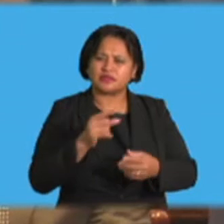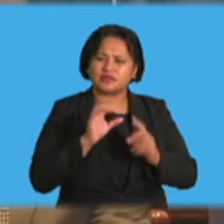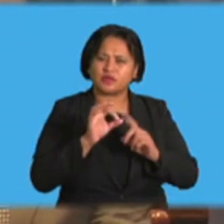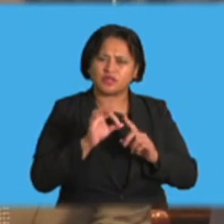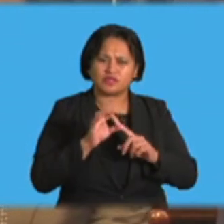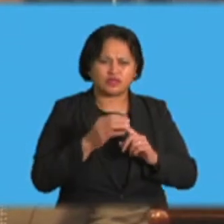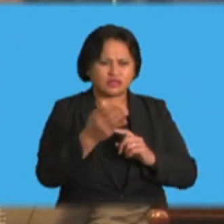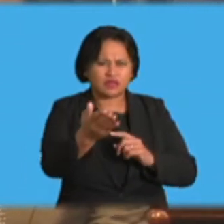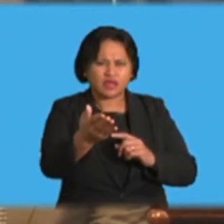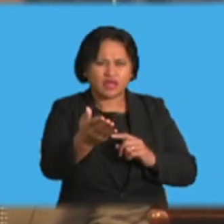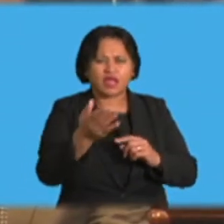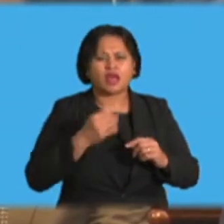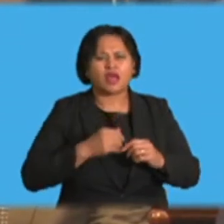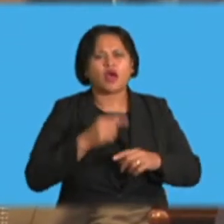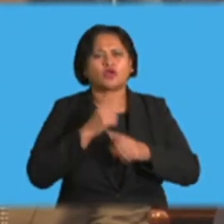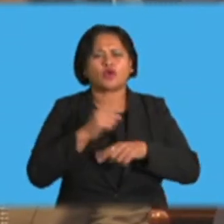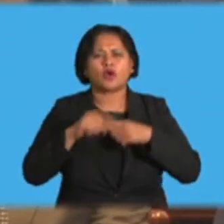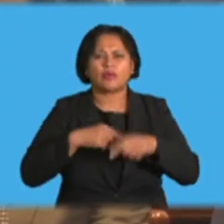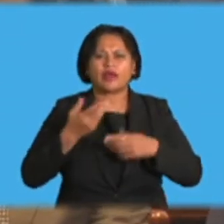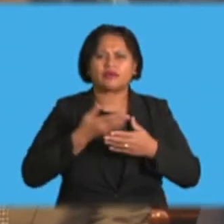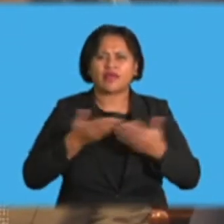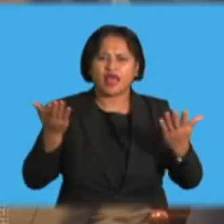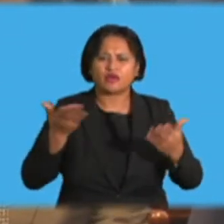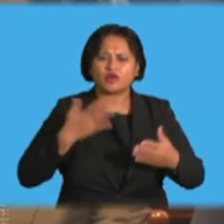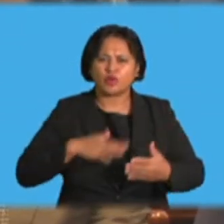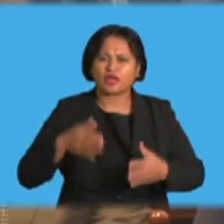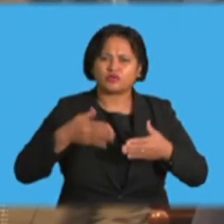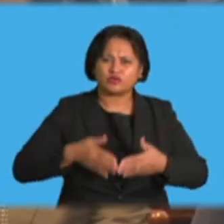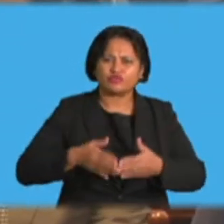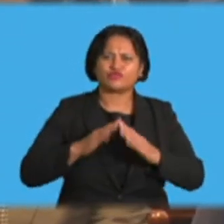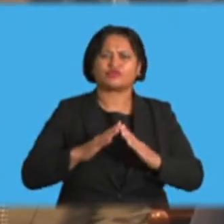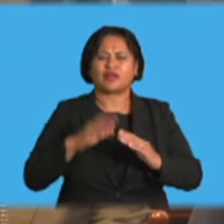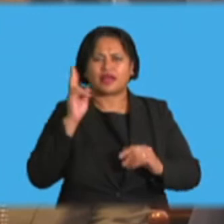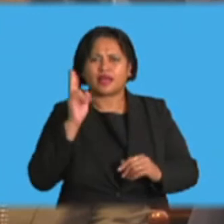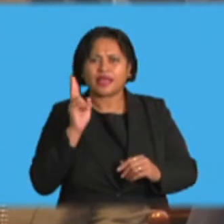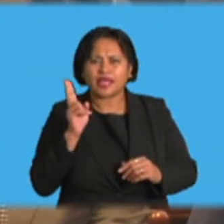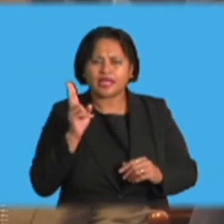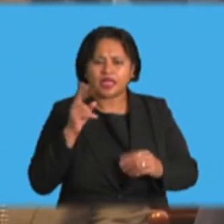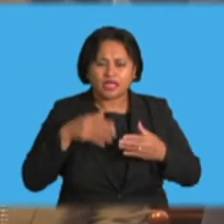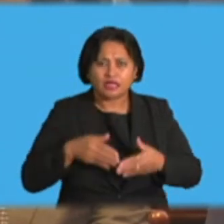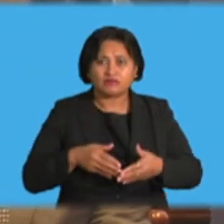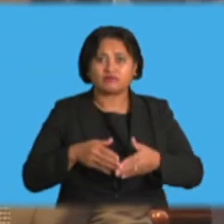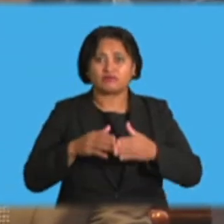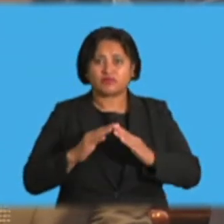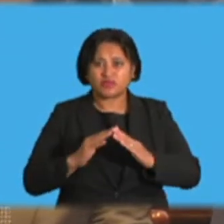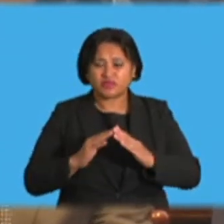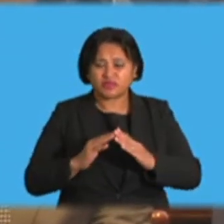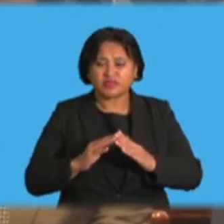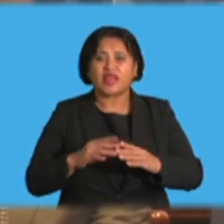The Honourable Member is talking about revival. Revival normally occurs if there is a